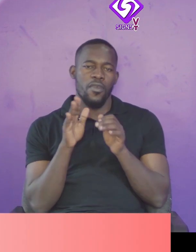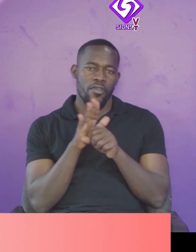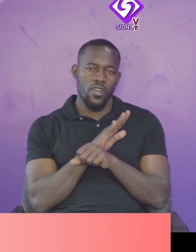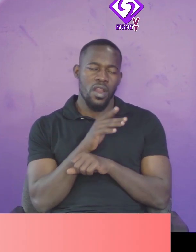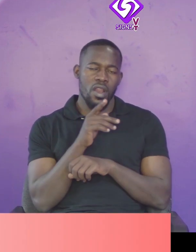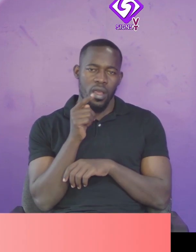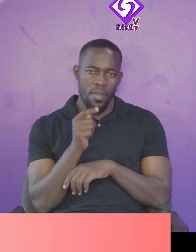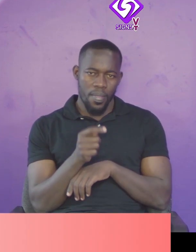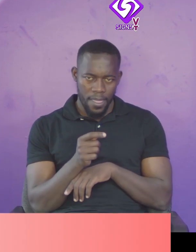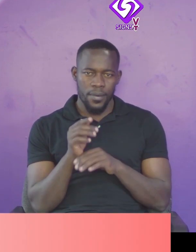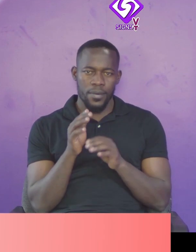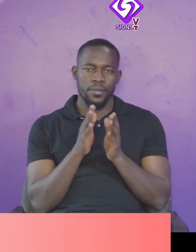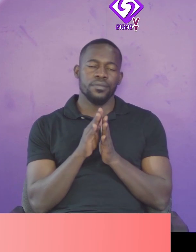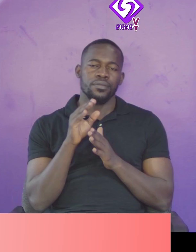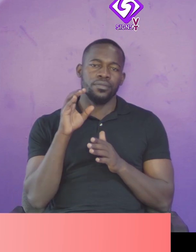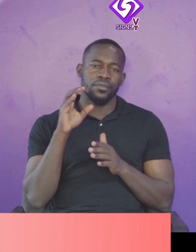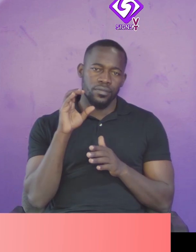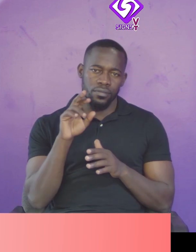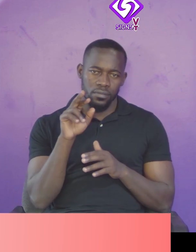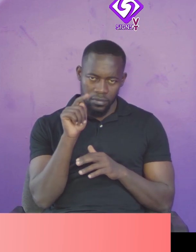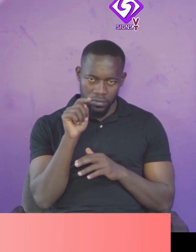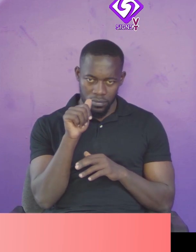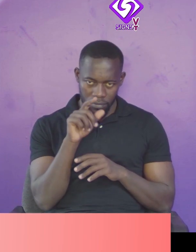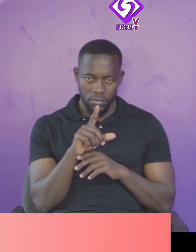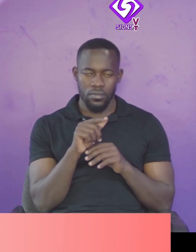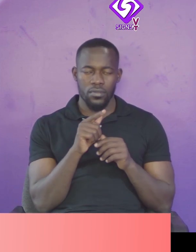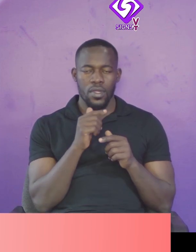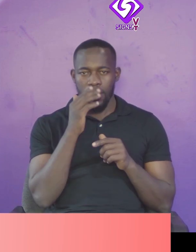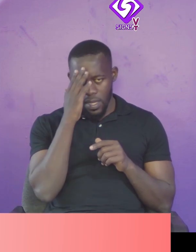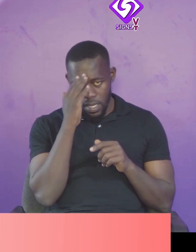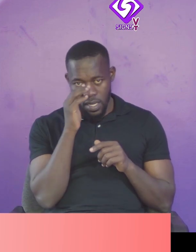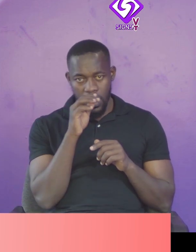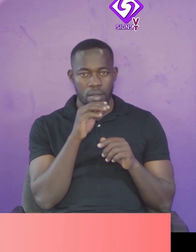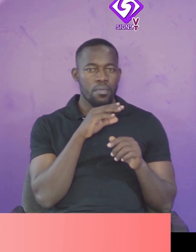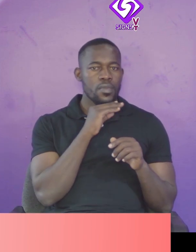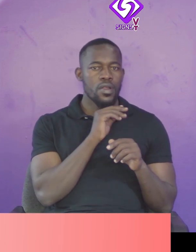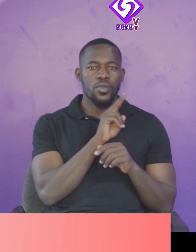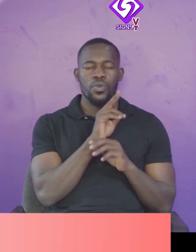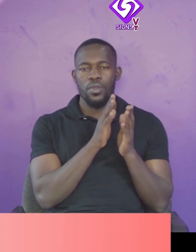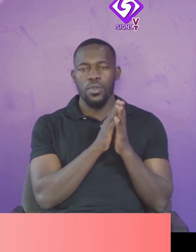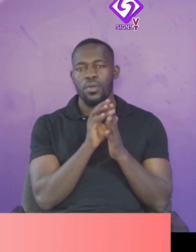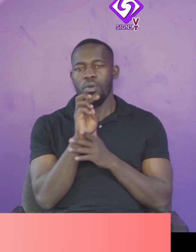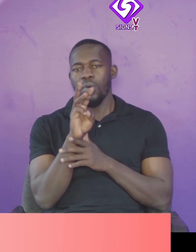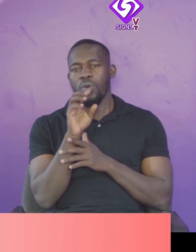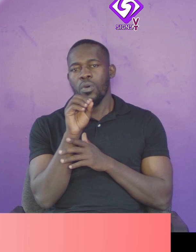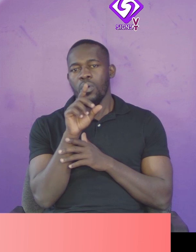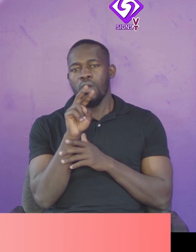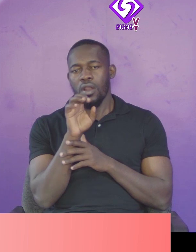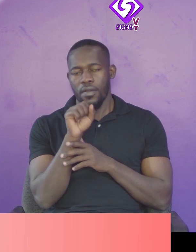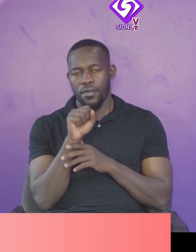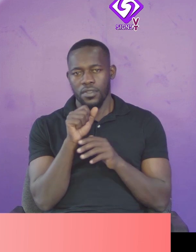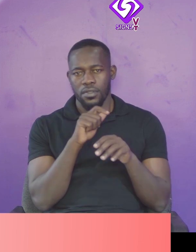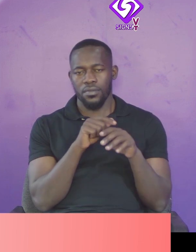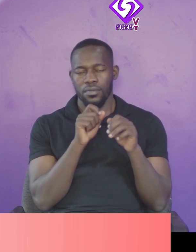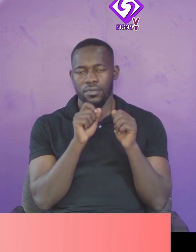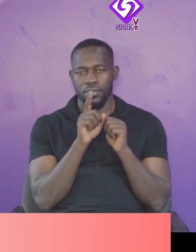And then also on Monday, Wolves versus Man United at 11 p.m. Then on